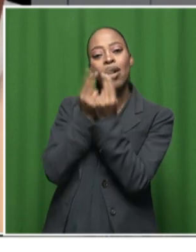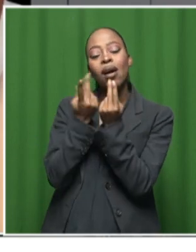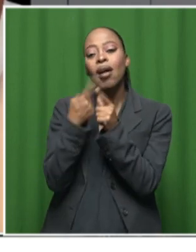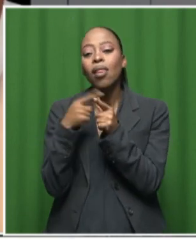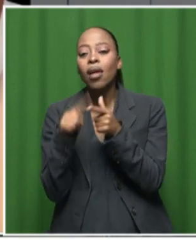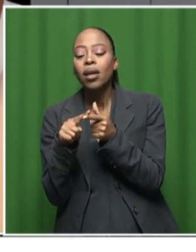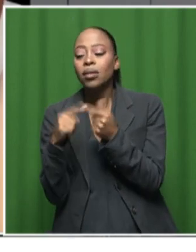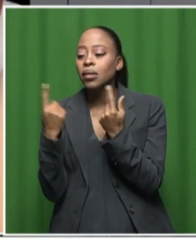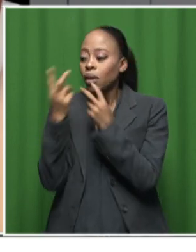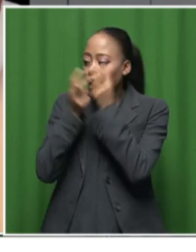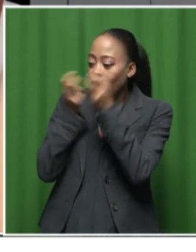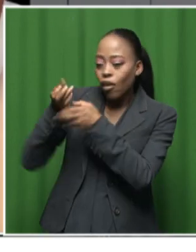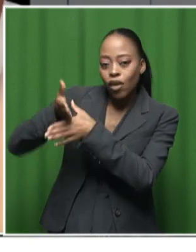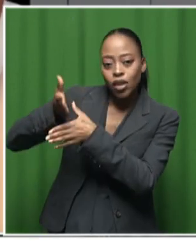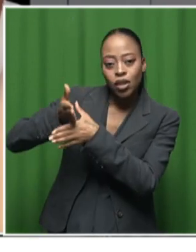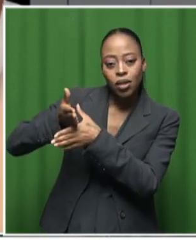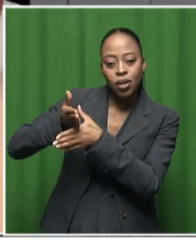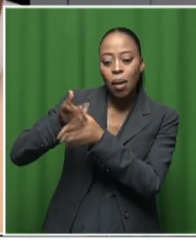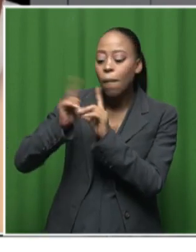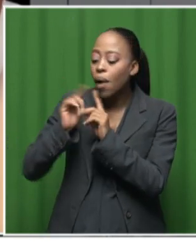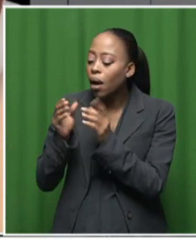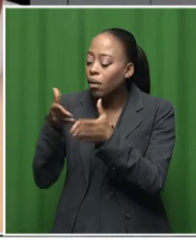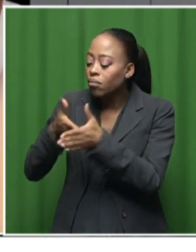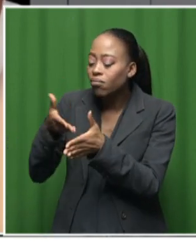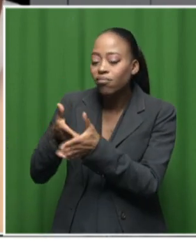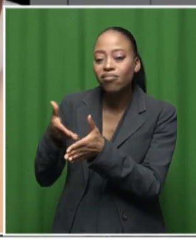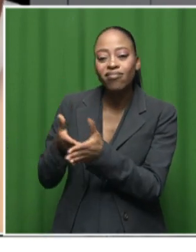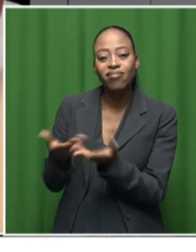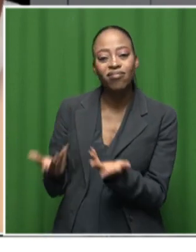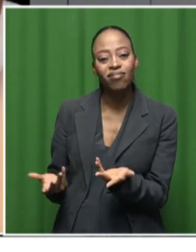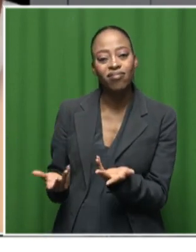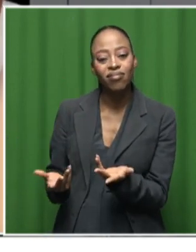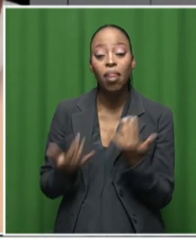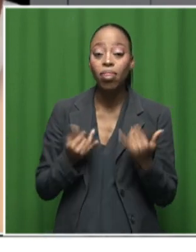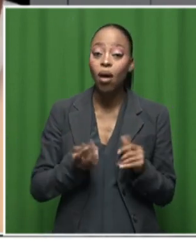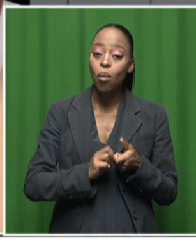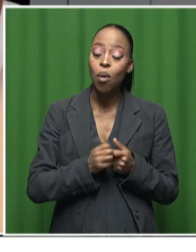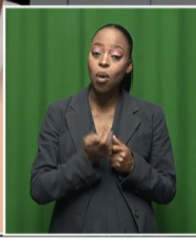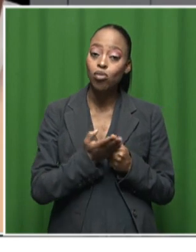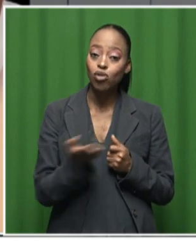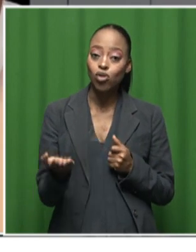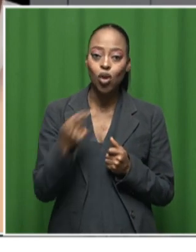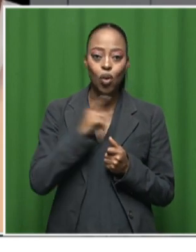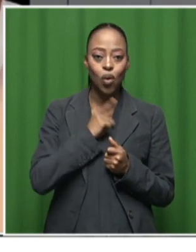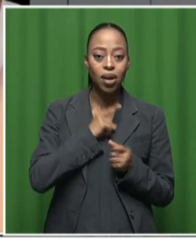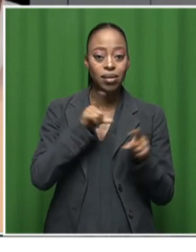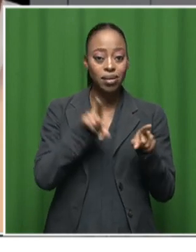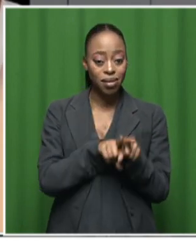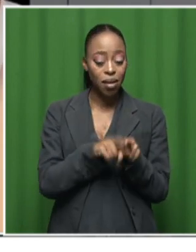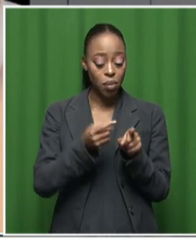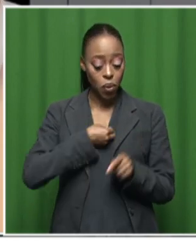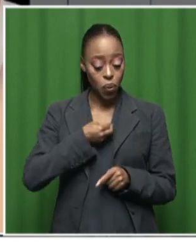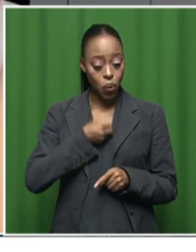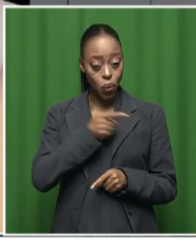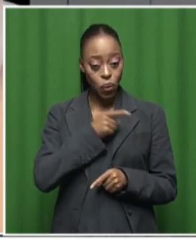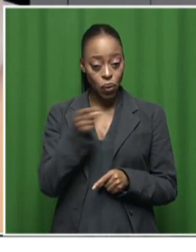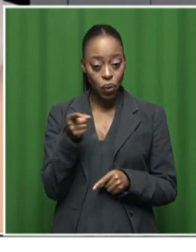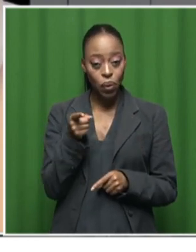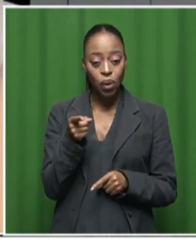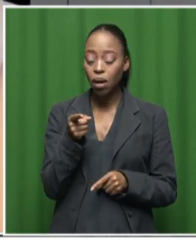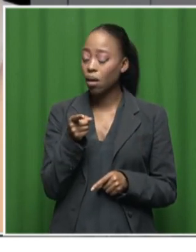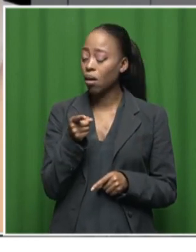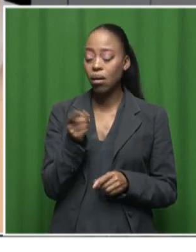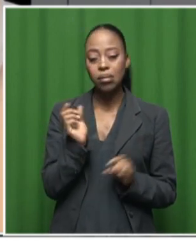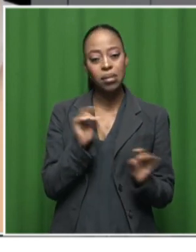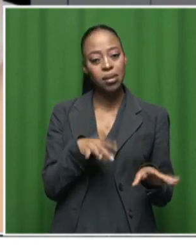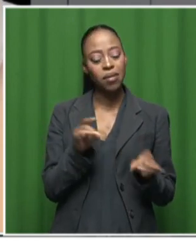get into the workforce and there are no opportunities. And this is where the problem comes in, because when you look at the youth, they bear the brunt of the